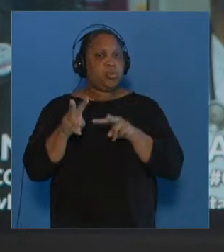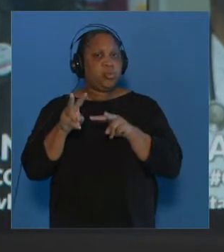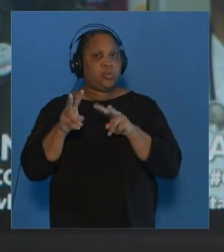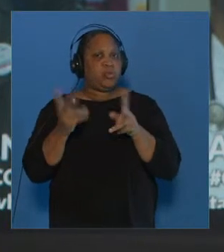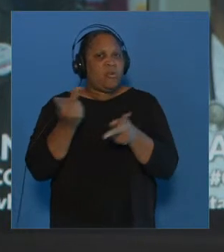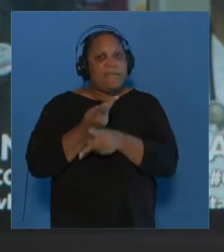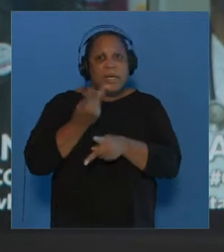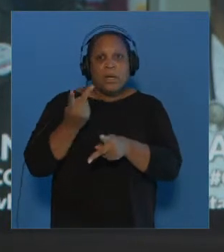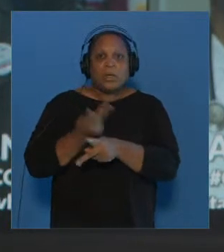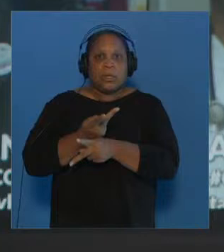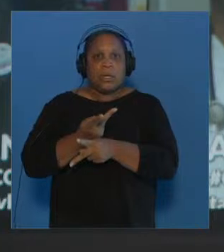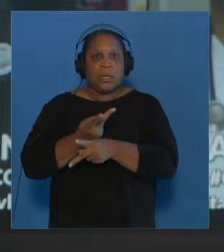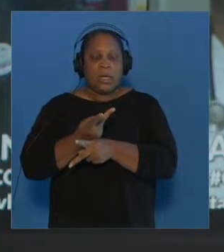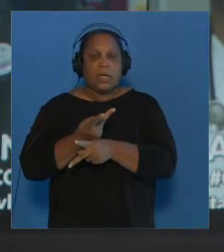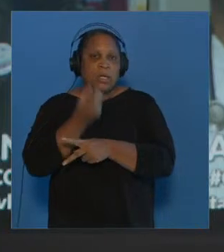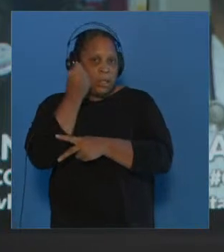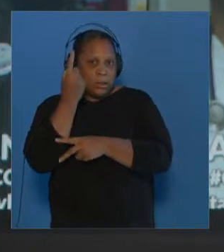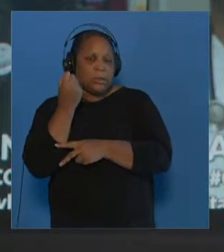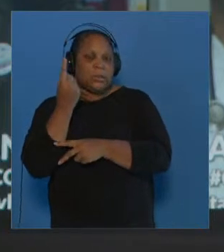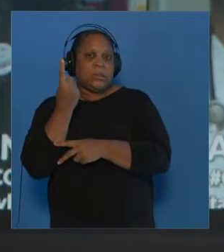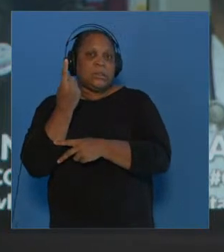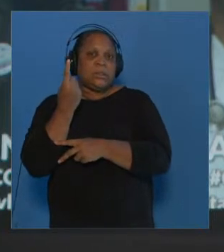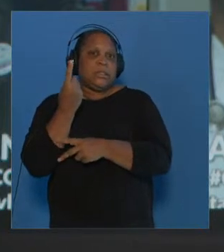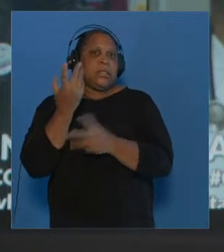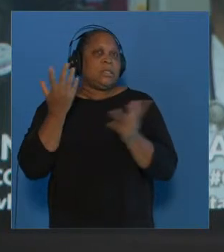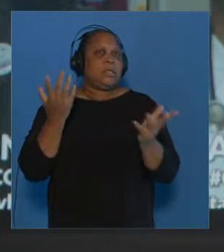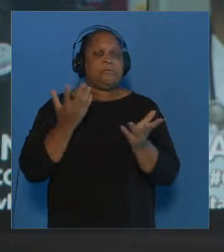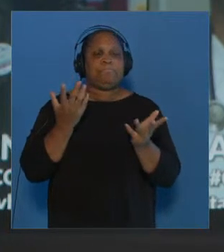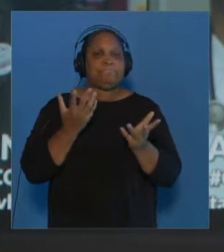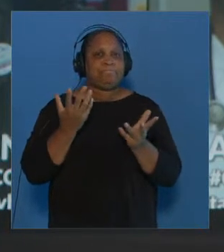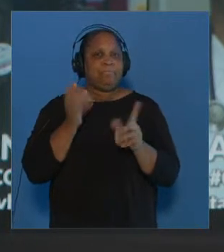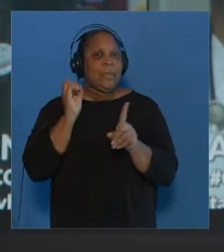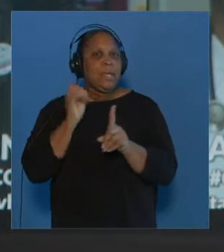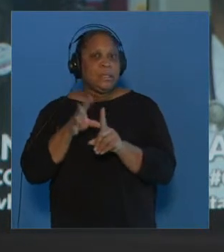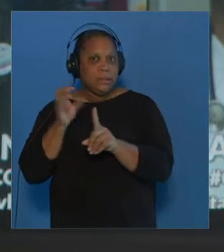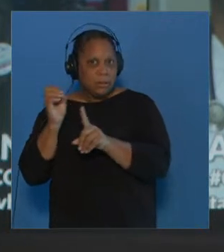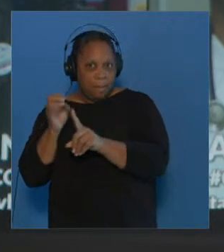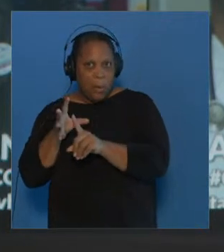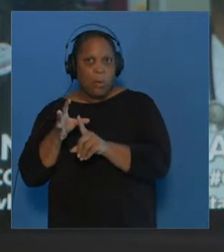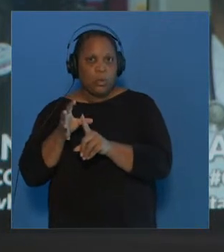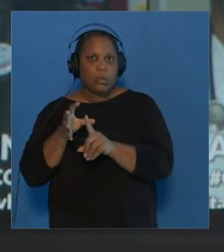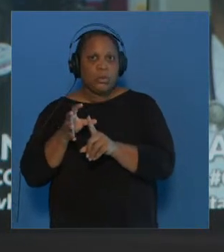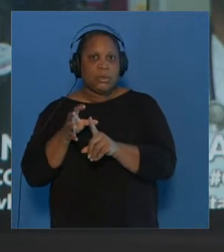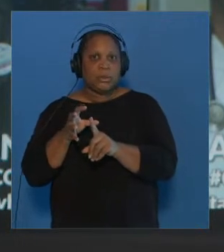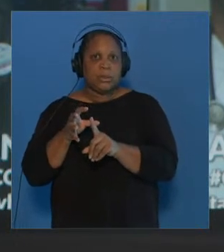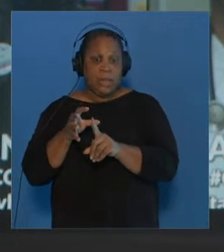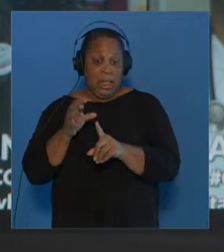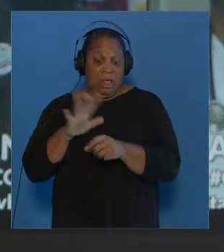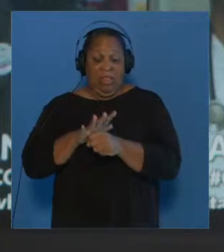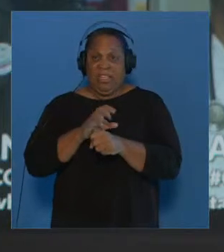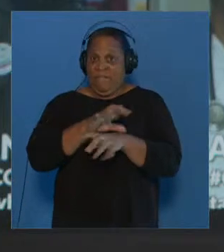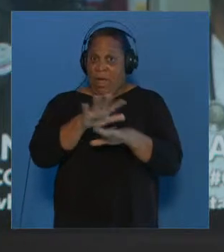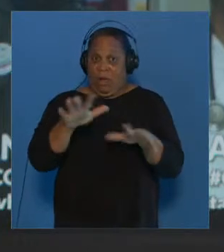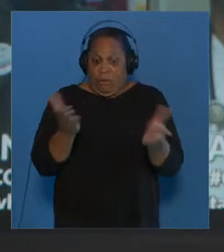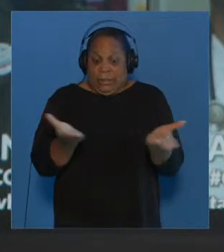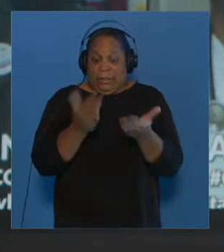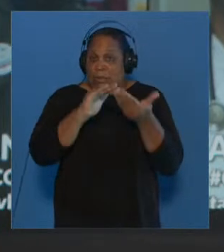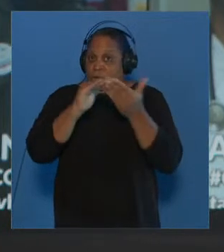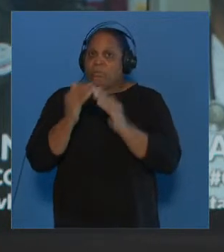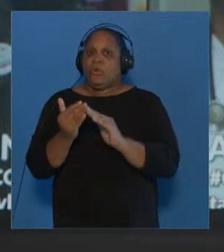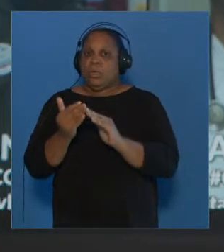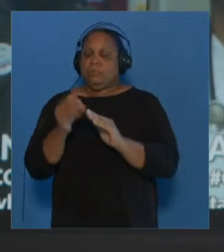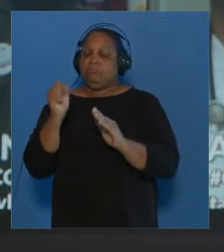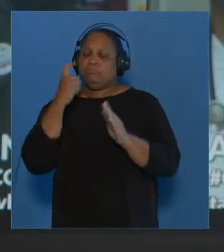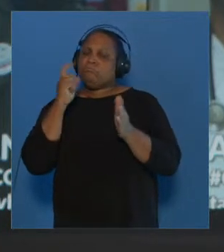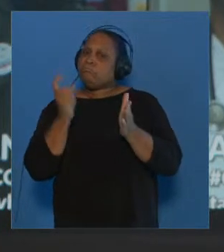understanding I would say, the exposure of this virus in the community. It's important to